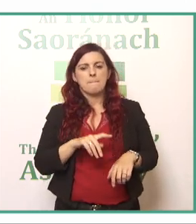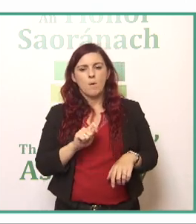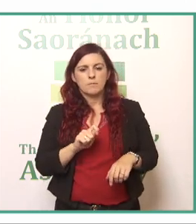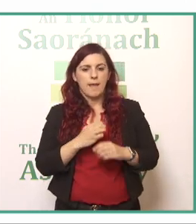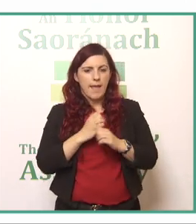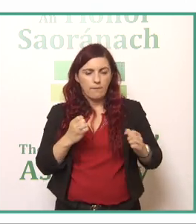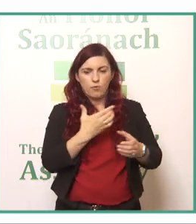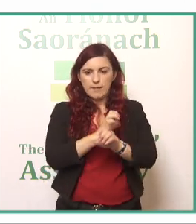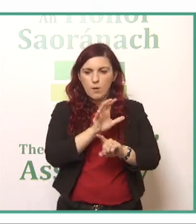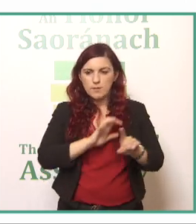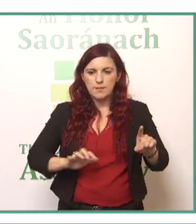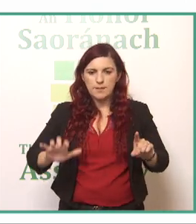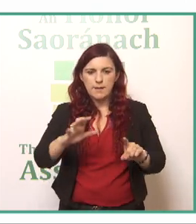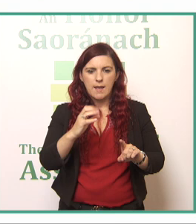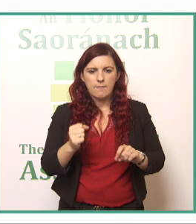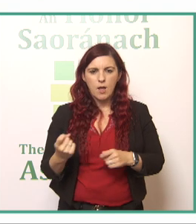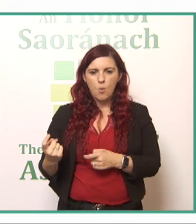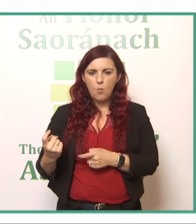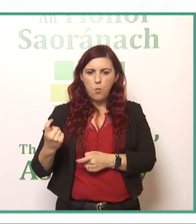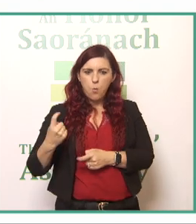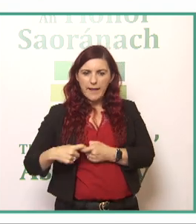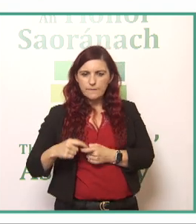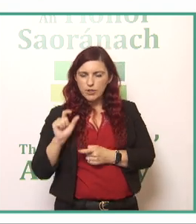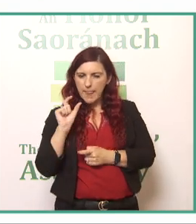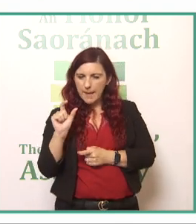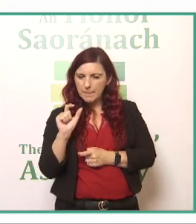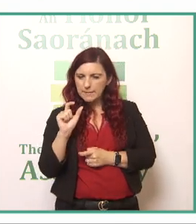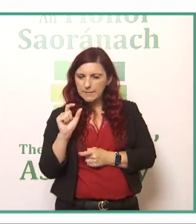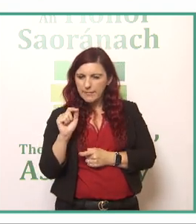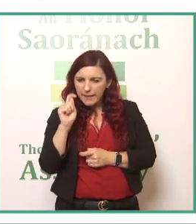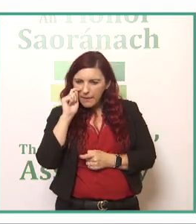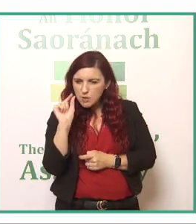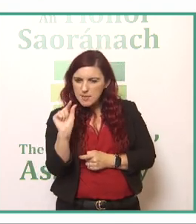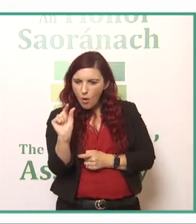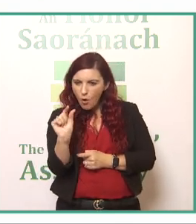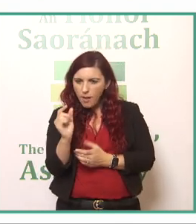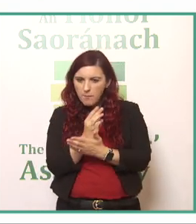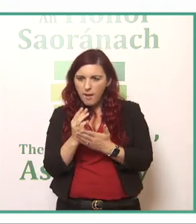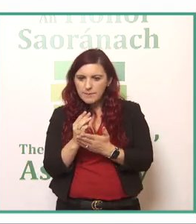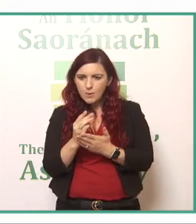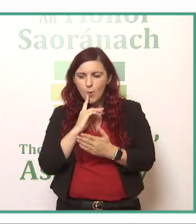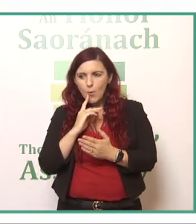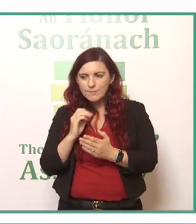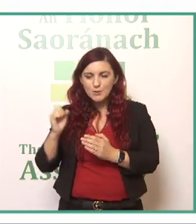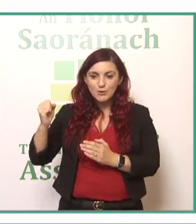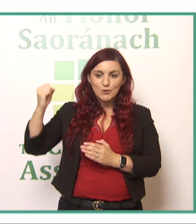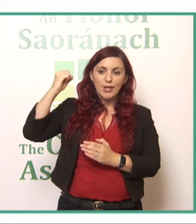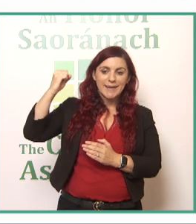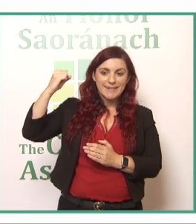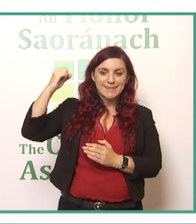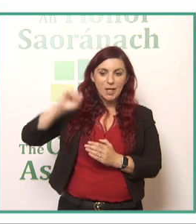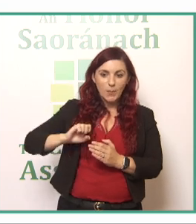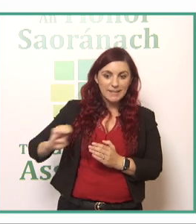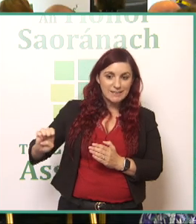every county. Wexford kind of escapes, although I think there's a small fen down there, you know, the sunny southeast that kind of got away from the